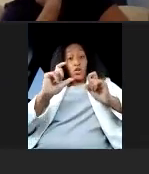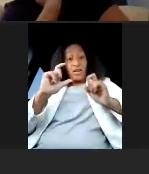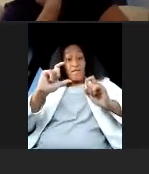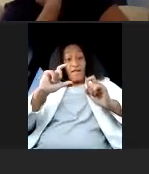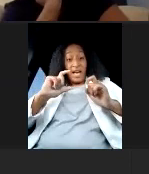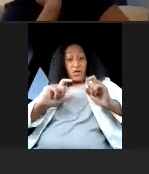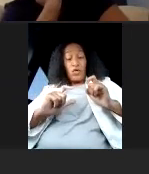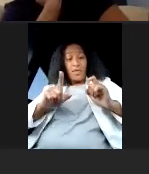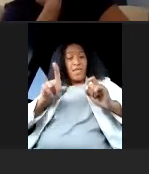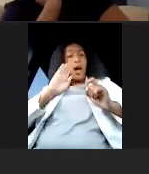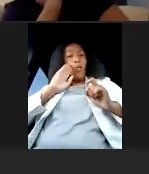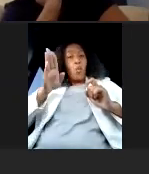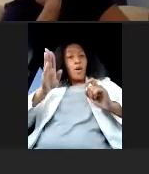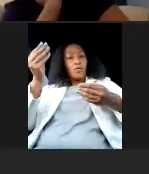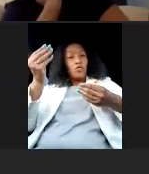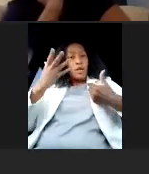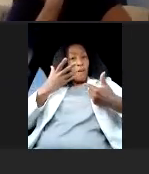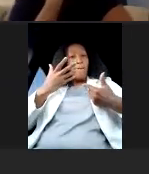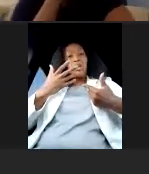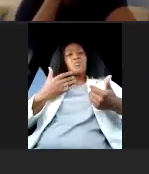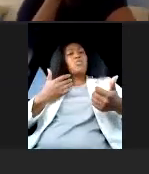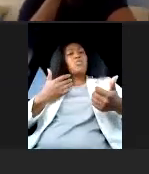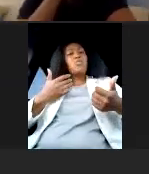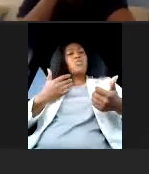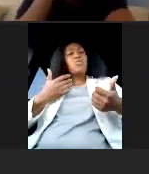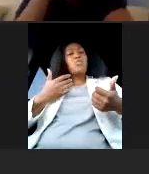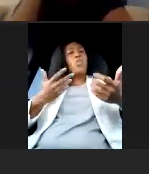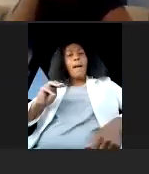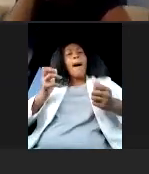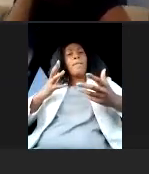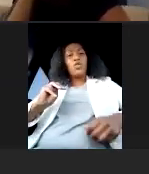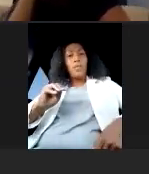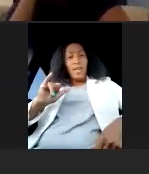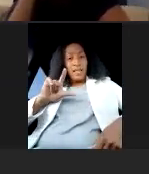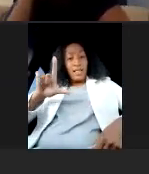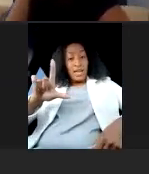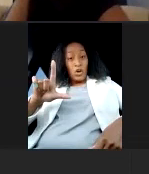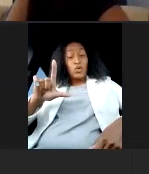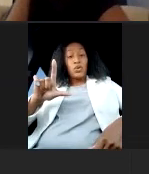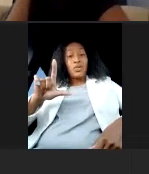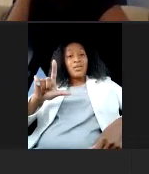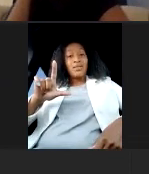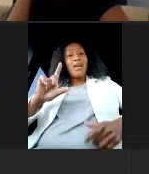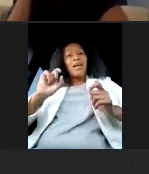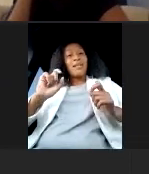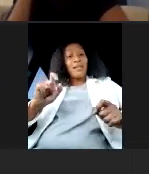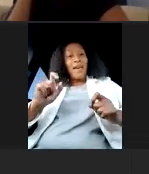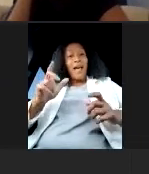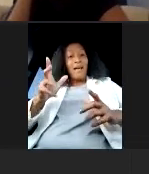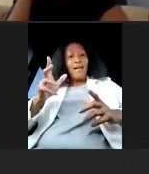I could do that. But if I'm using a conversion chart that you typically find in the front cover of a